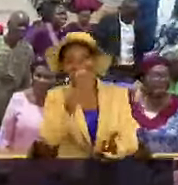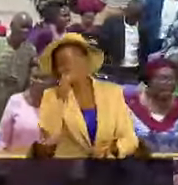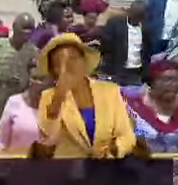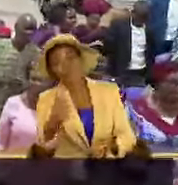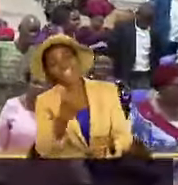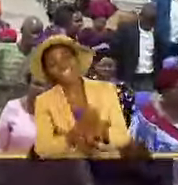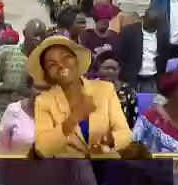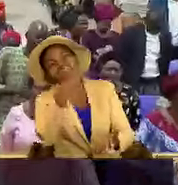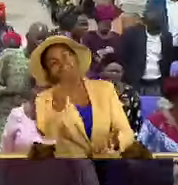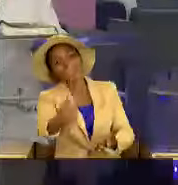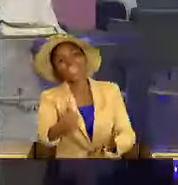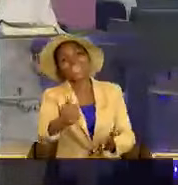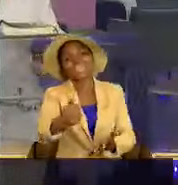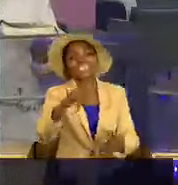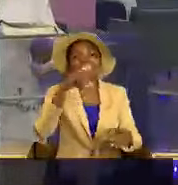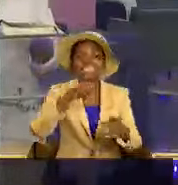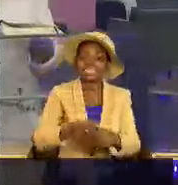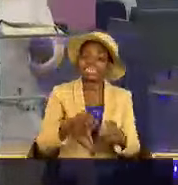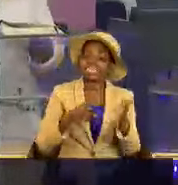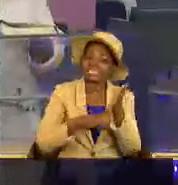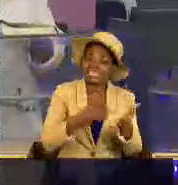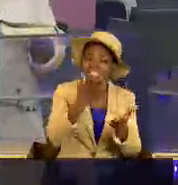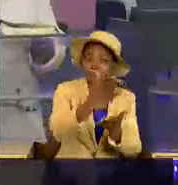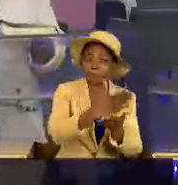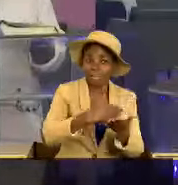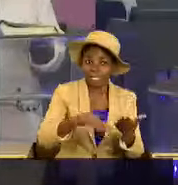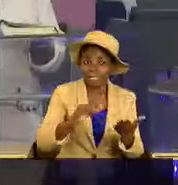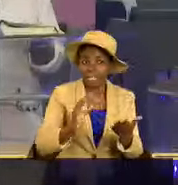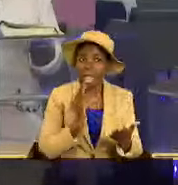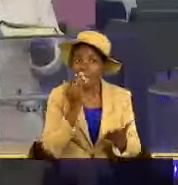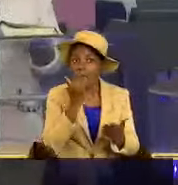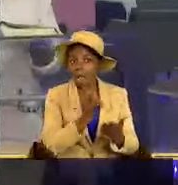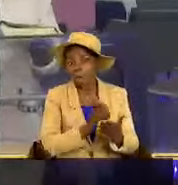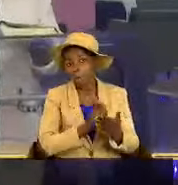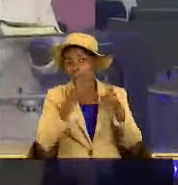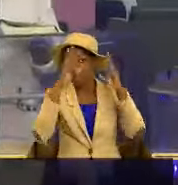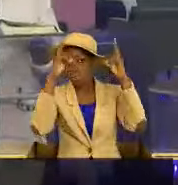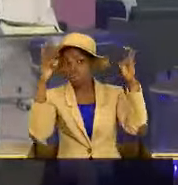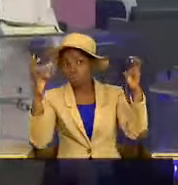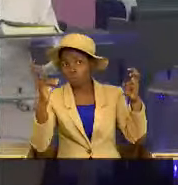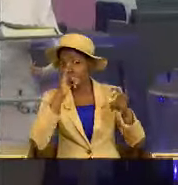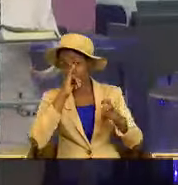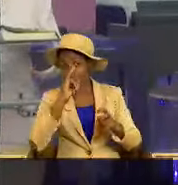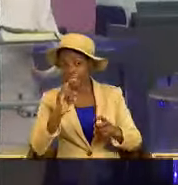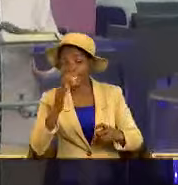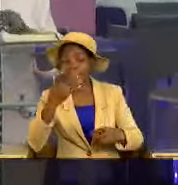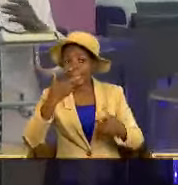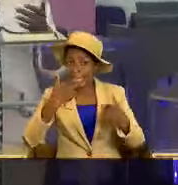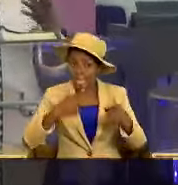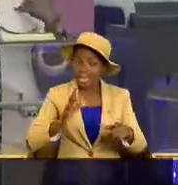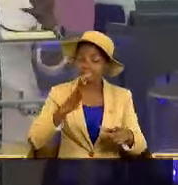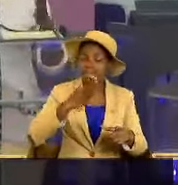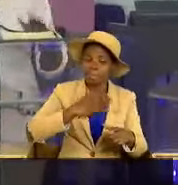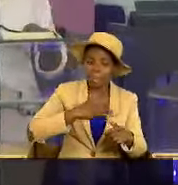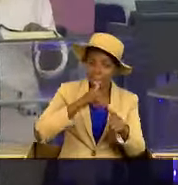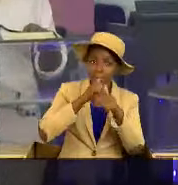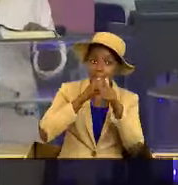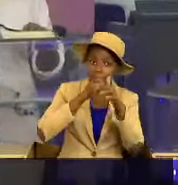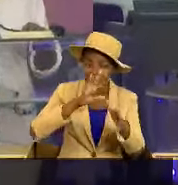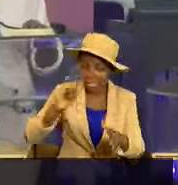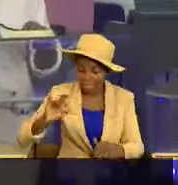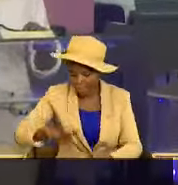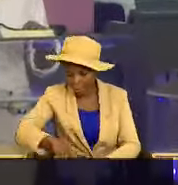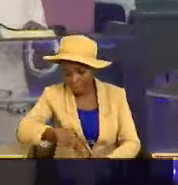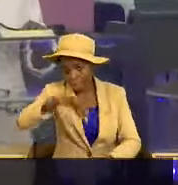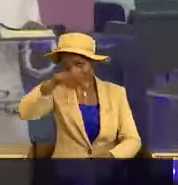Amen in this session our topic says let my blessings locate me